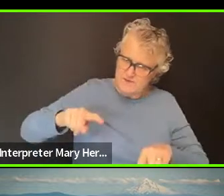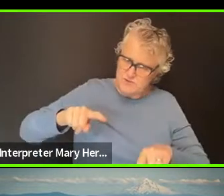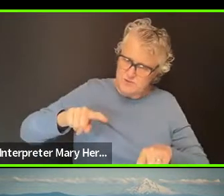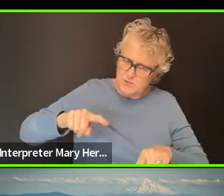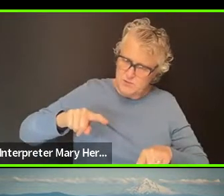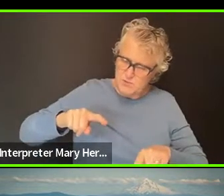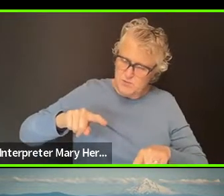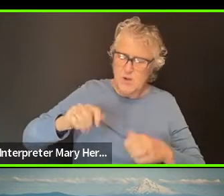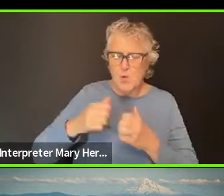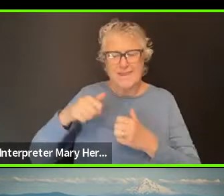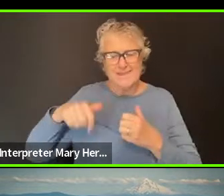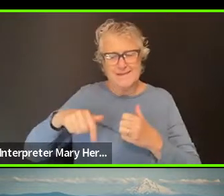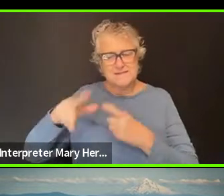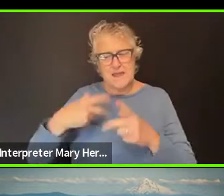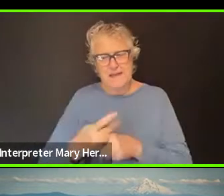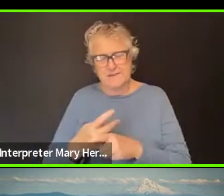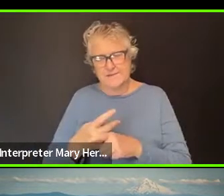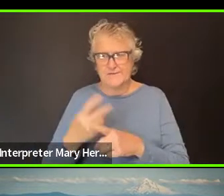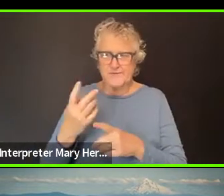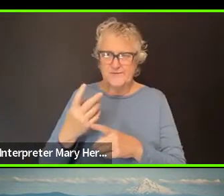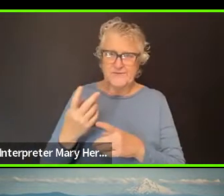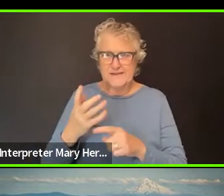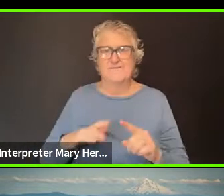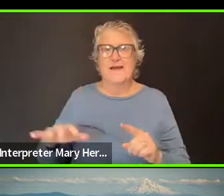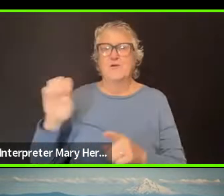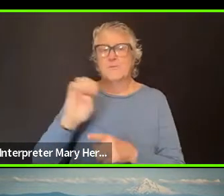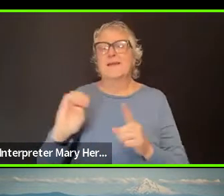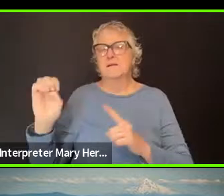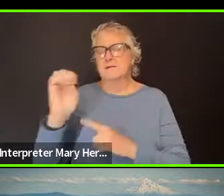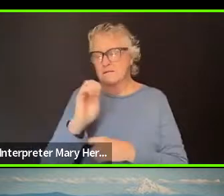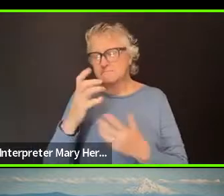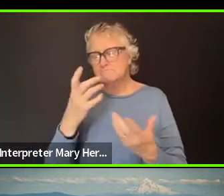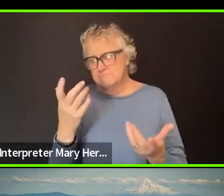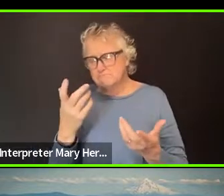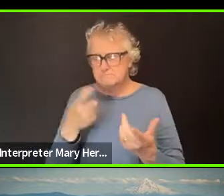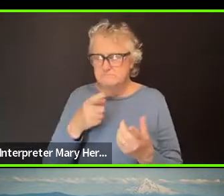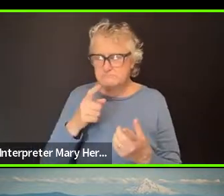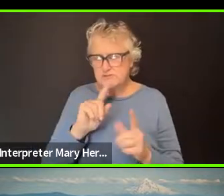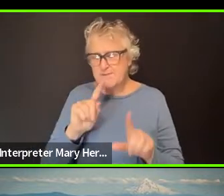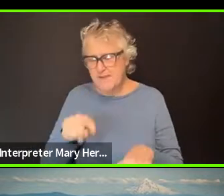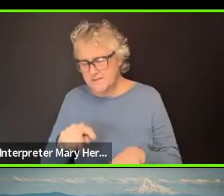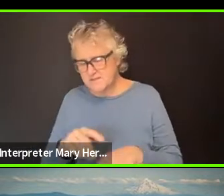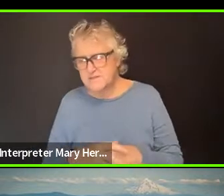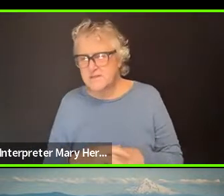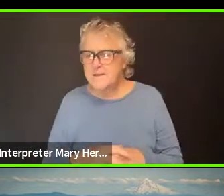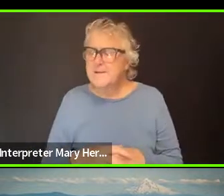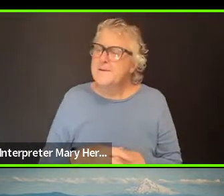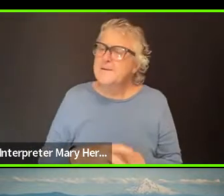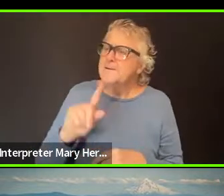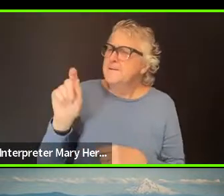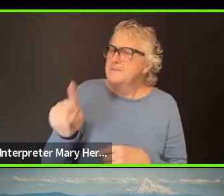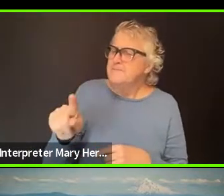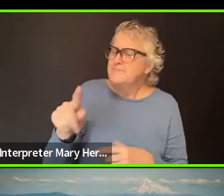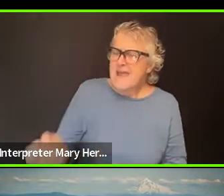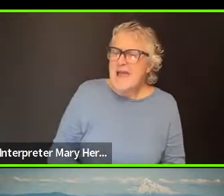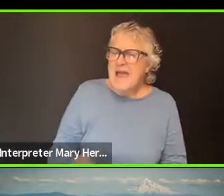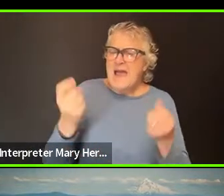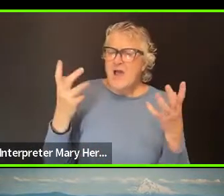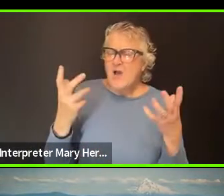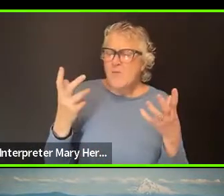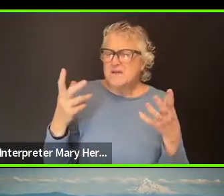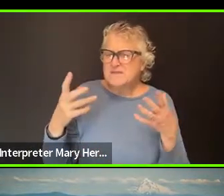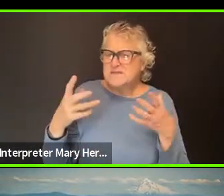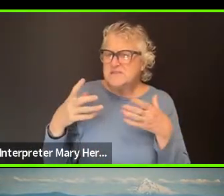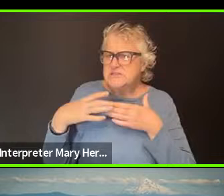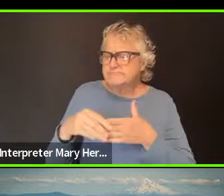assessment. How much room might there be for somebody out there that believes they're impacted or believes there's an effect that you